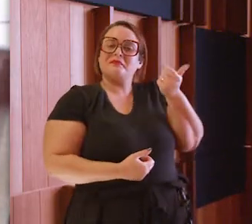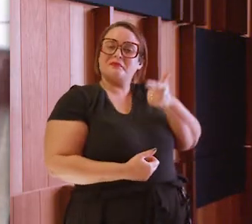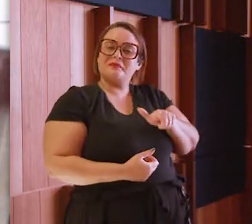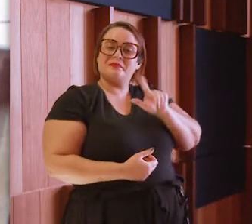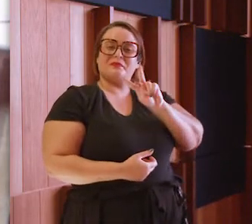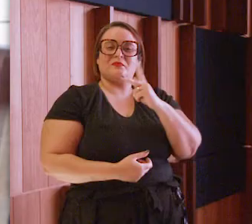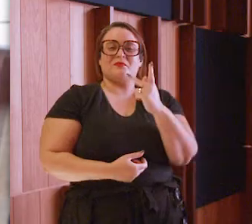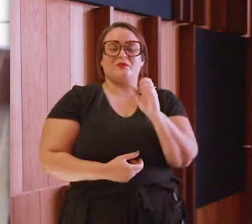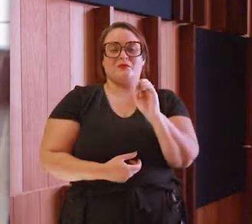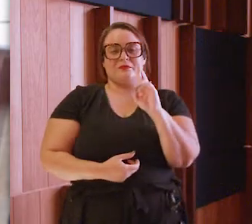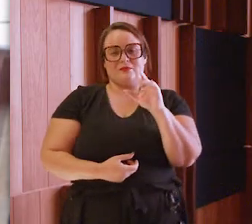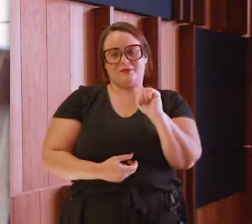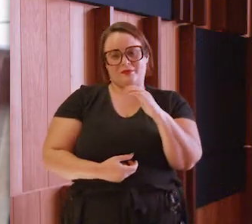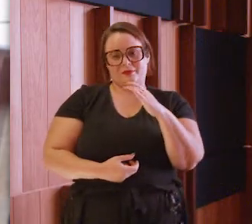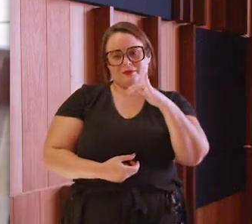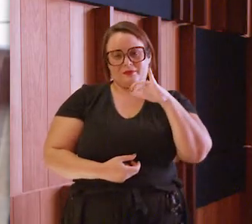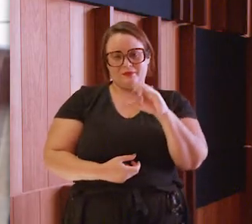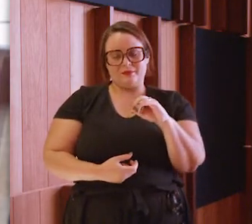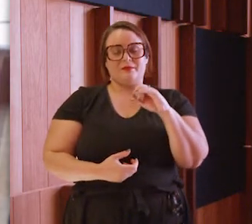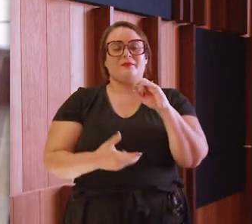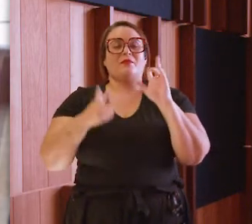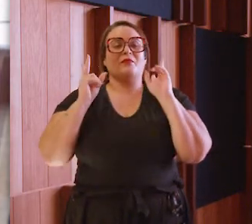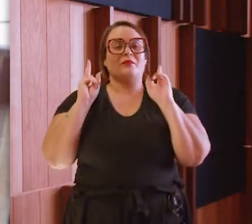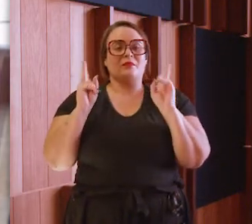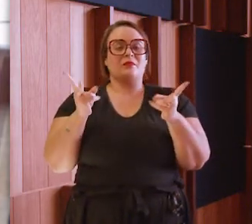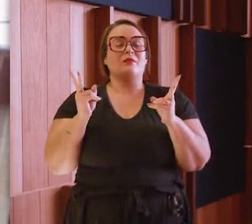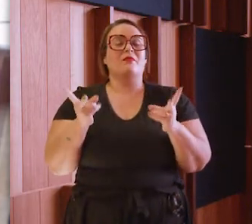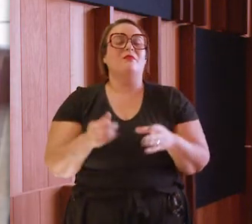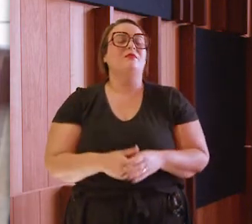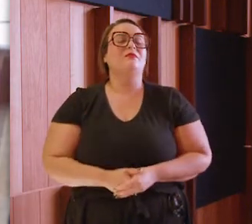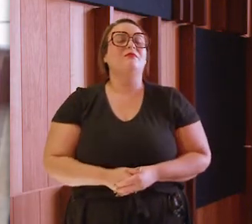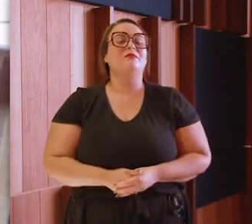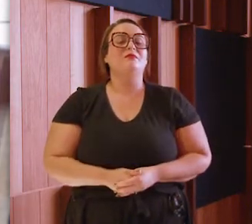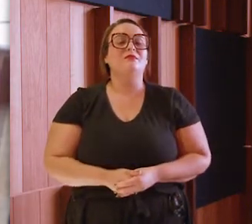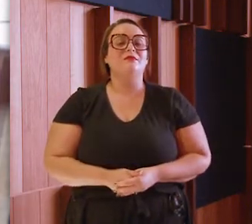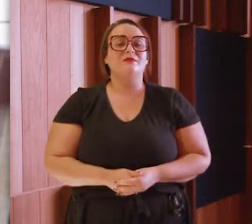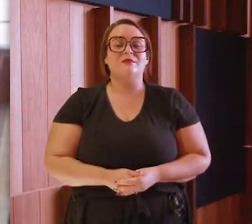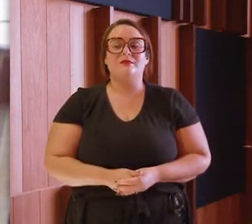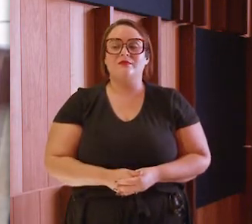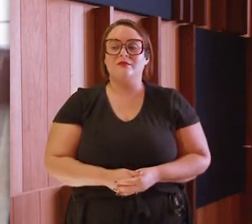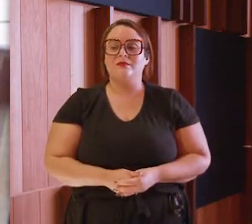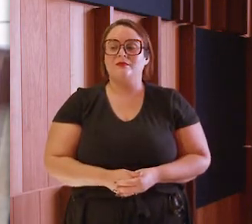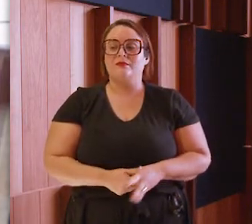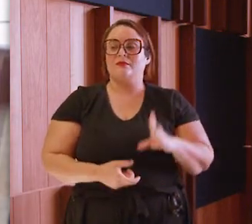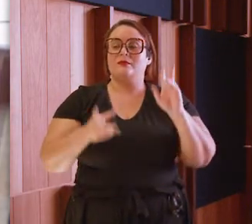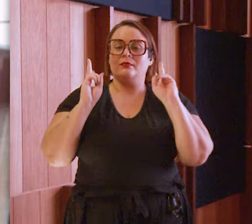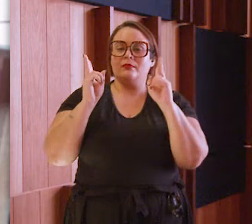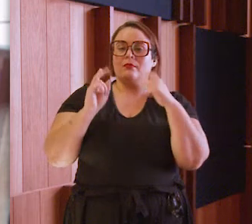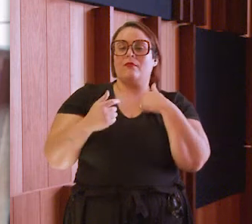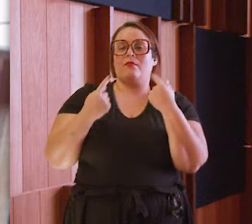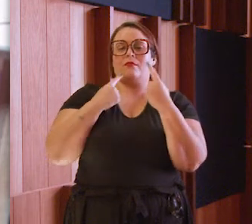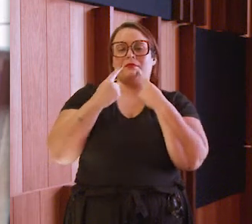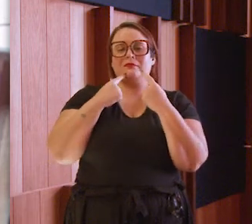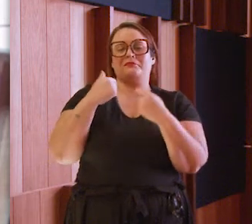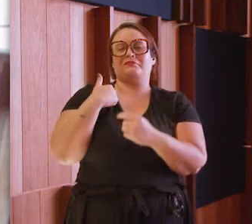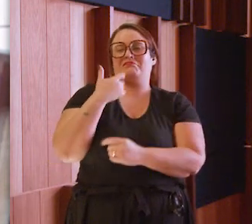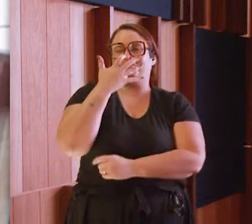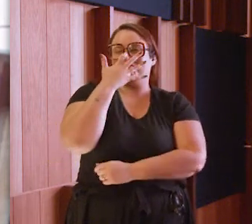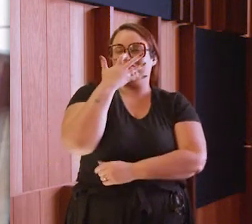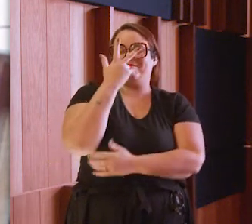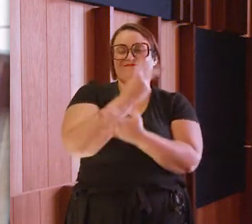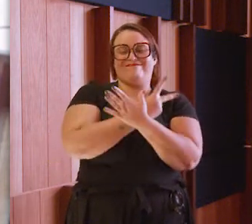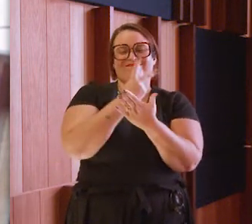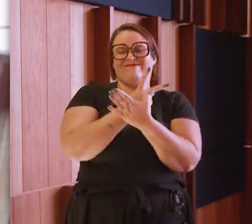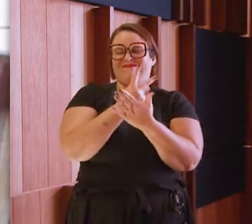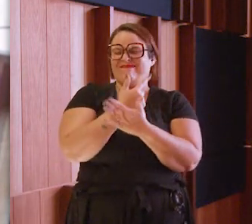discussions, I've just sucked all the wind out of the room, and I apologize, but I had nothing to do with these rules. I'm just explaining